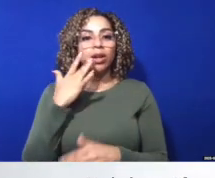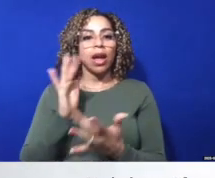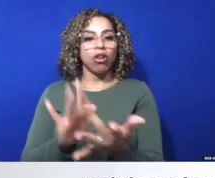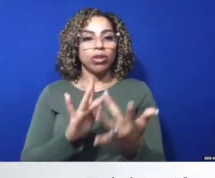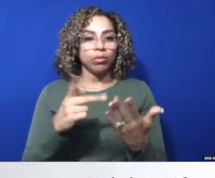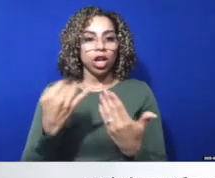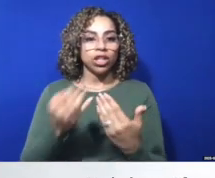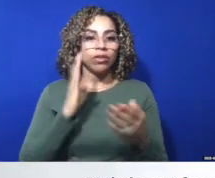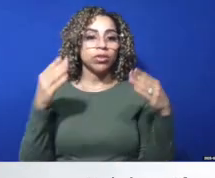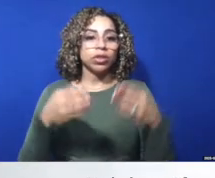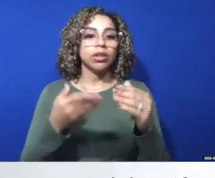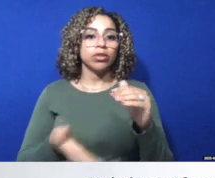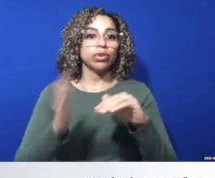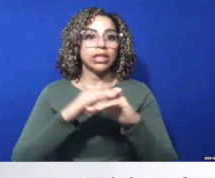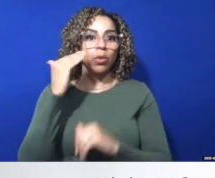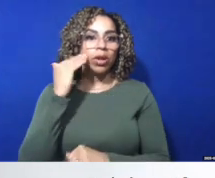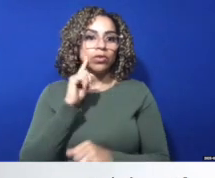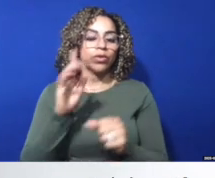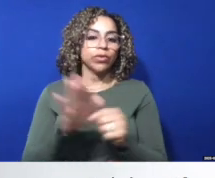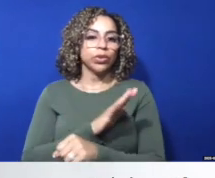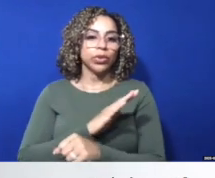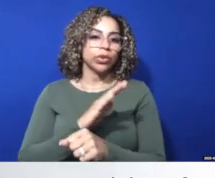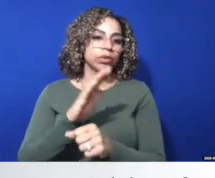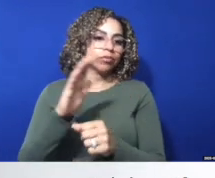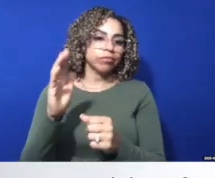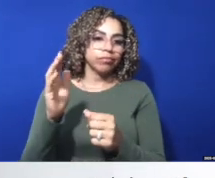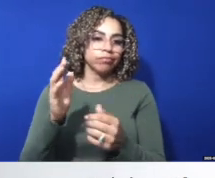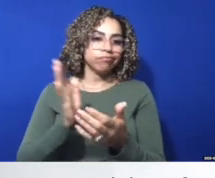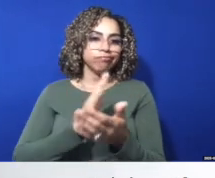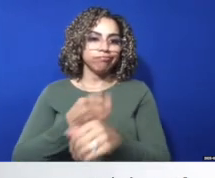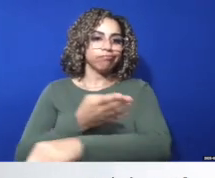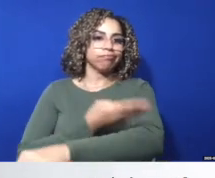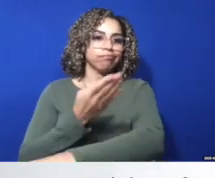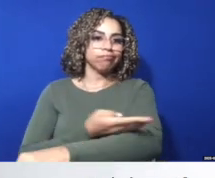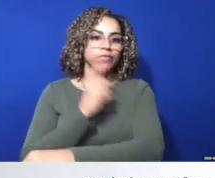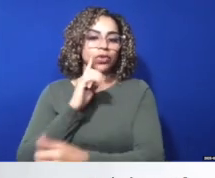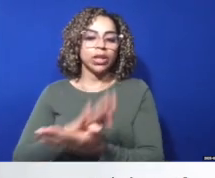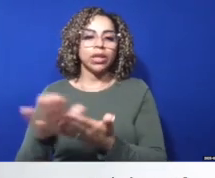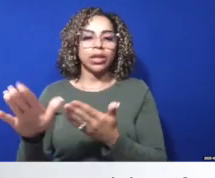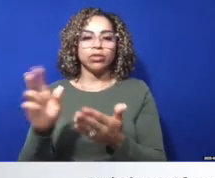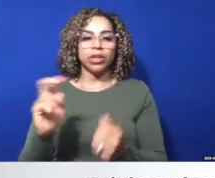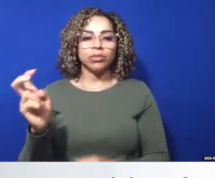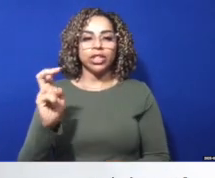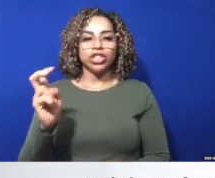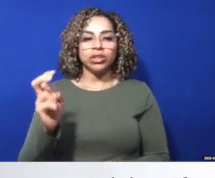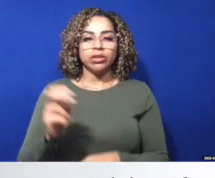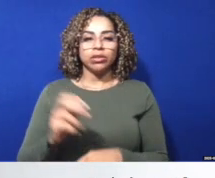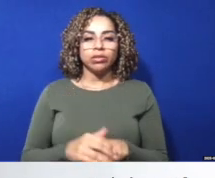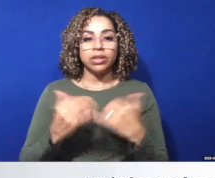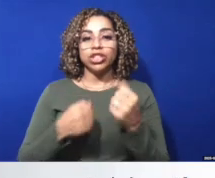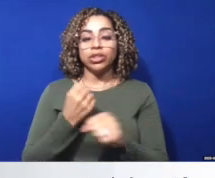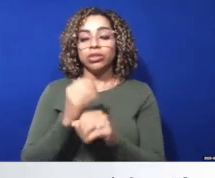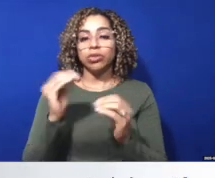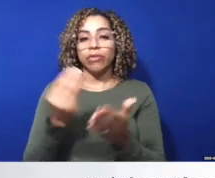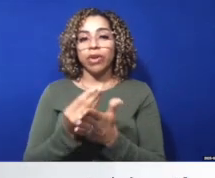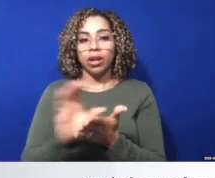transportation equity incentives. This year, there's no funding allocated for any of these projects. Today, we are focusing our update on the